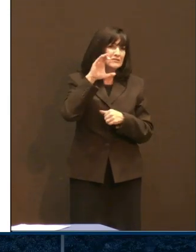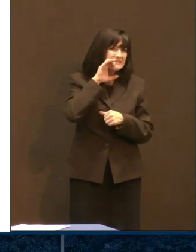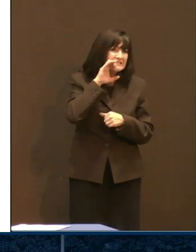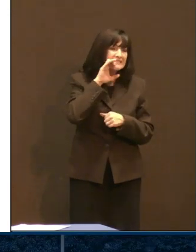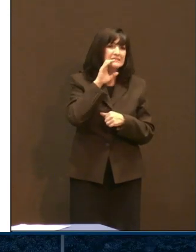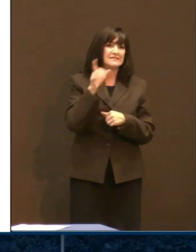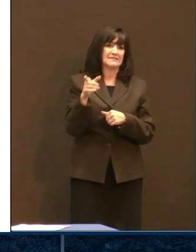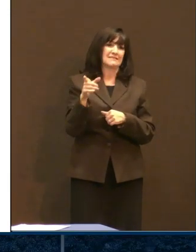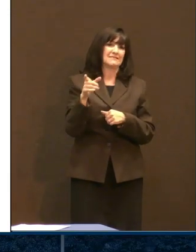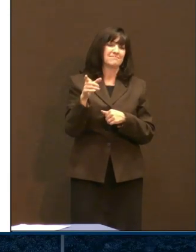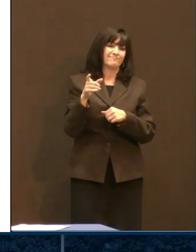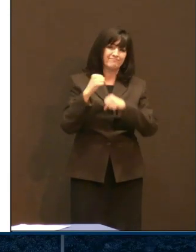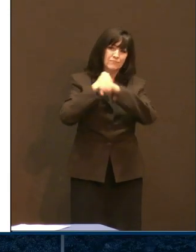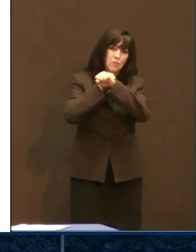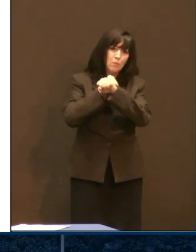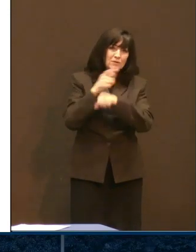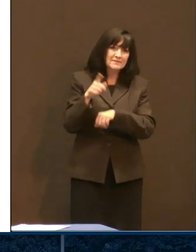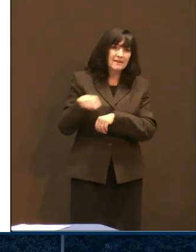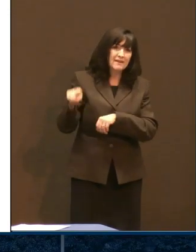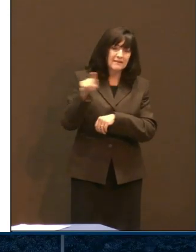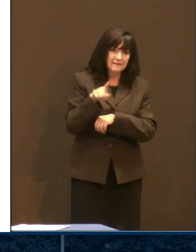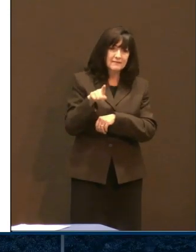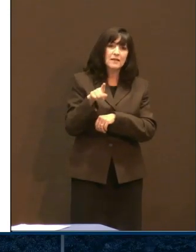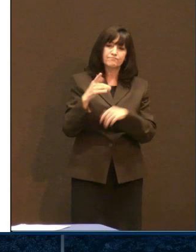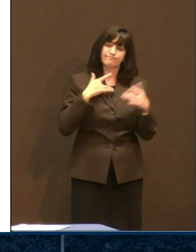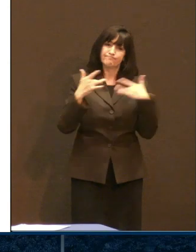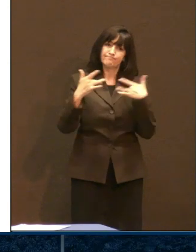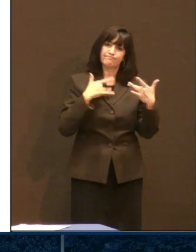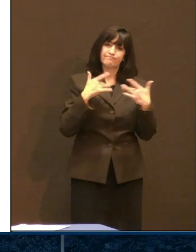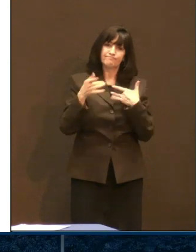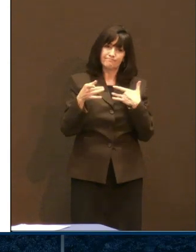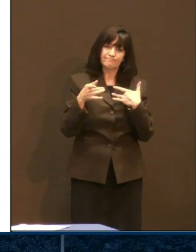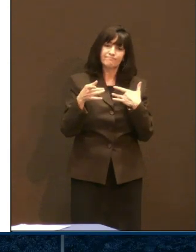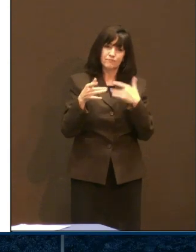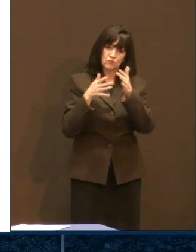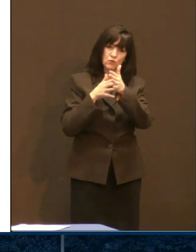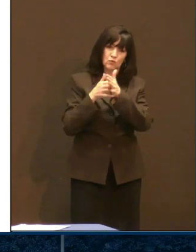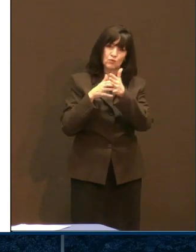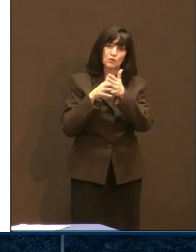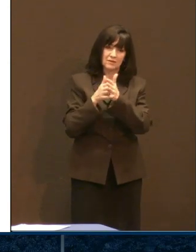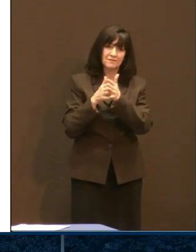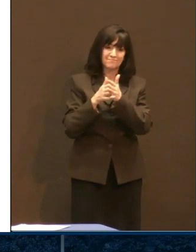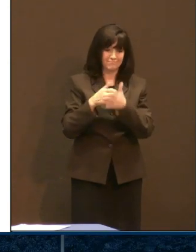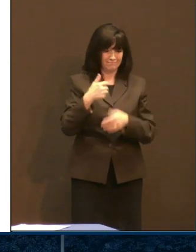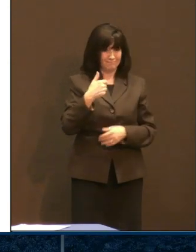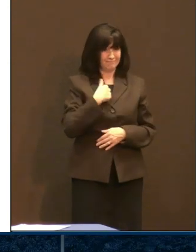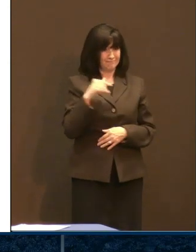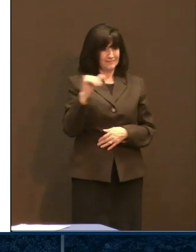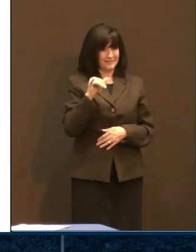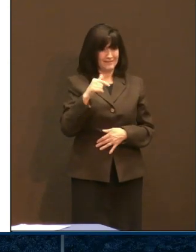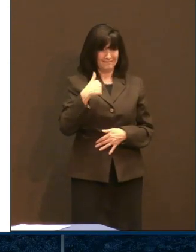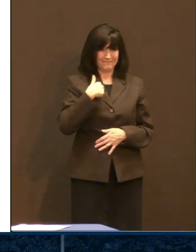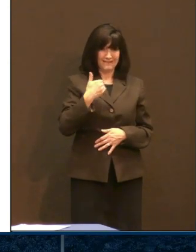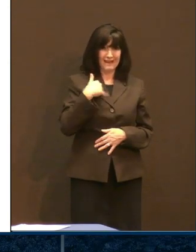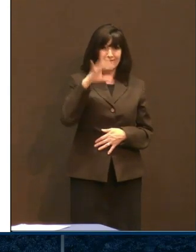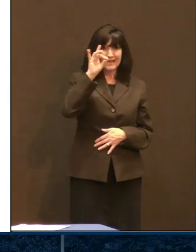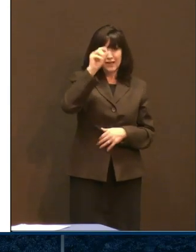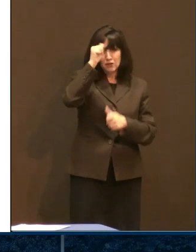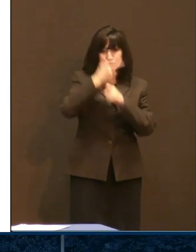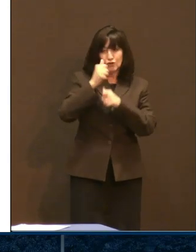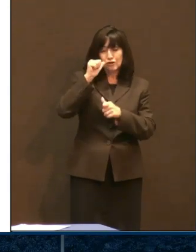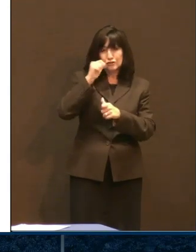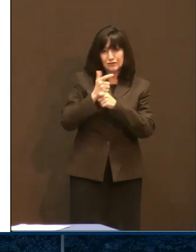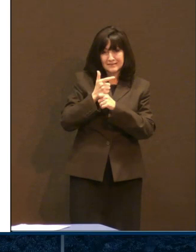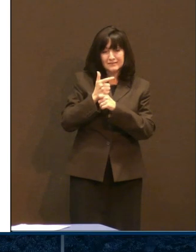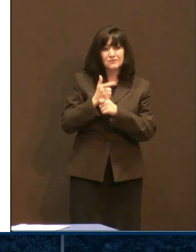that I wanted you to think about, and I think about it with my brothers and sisters every day, is my own mother.